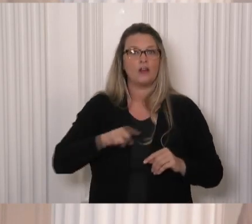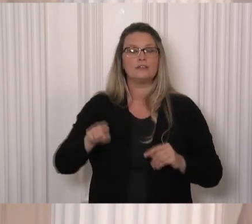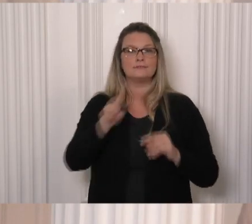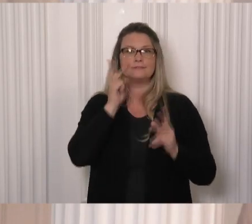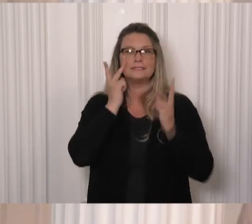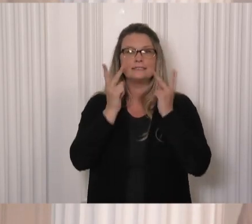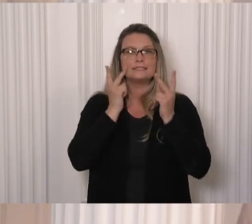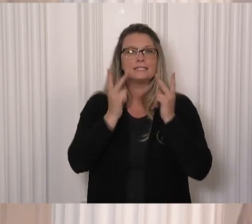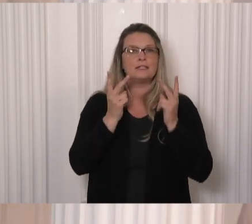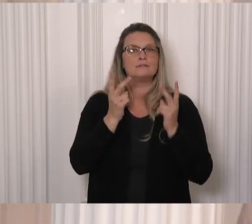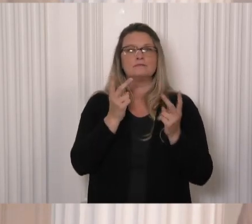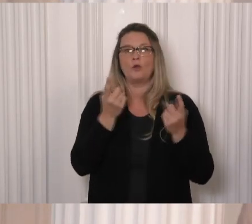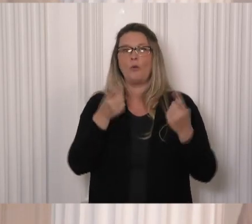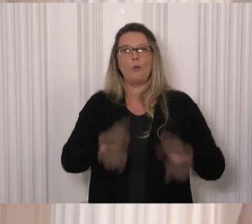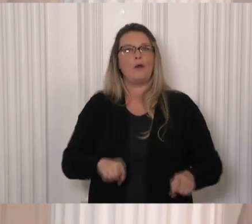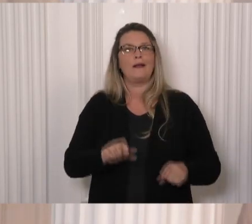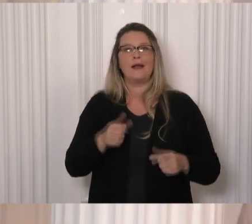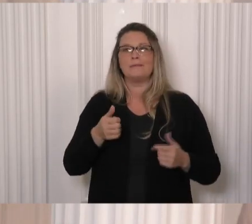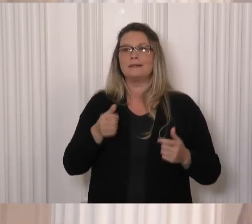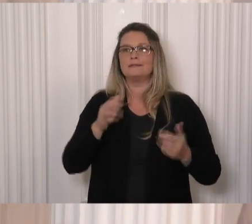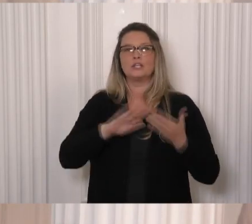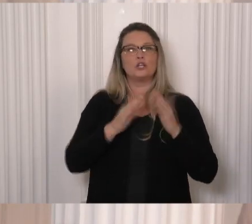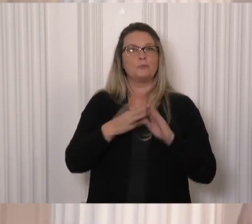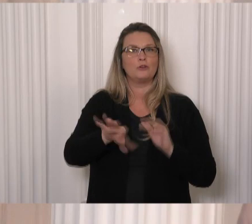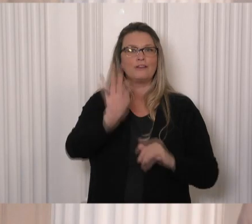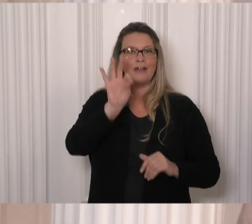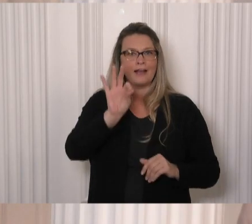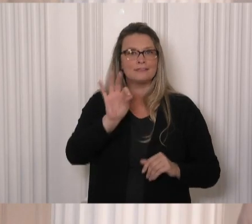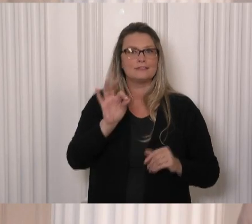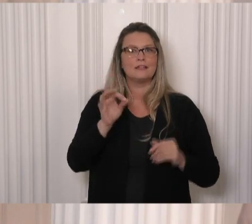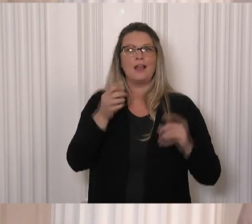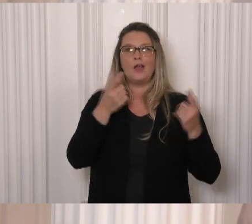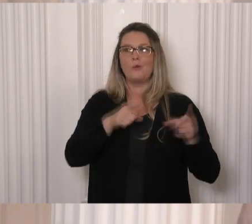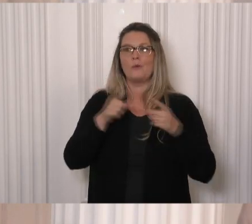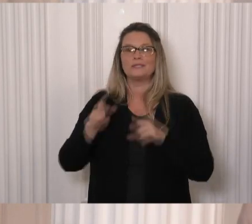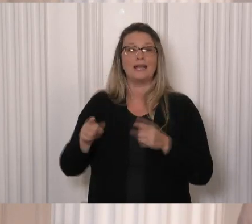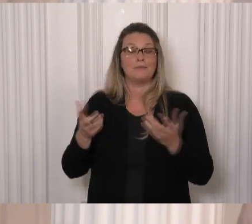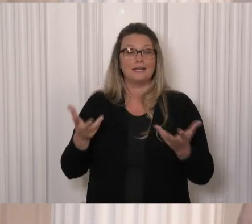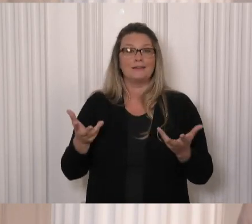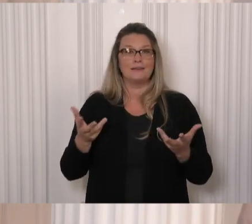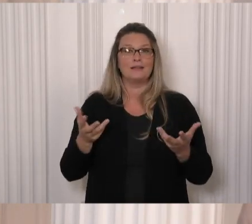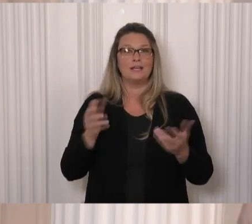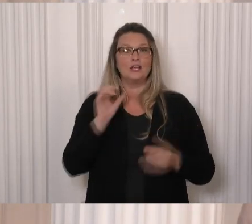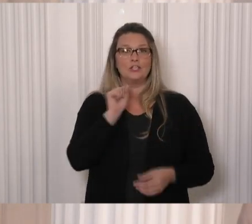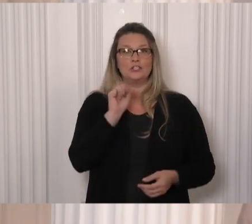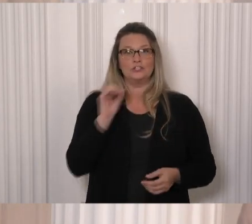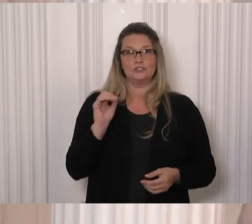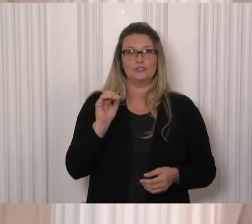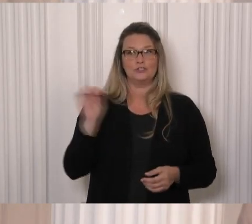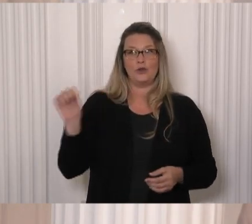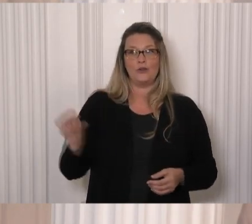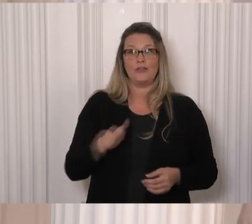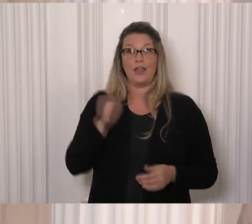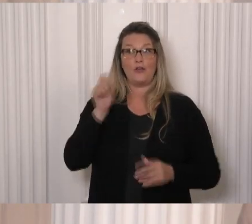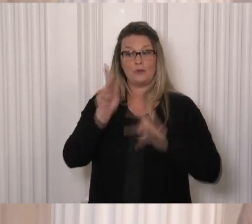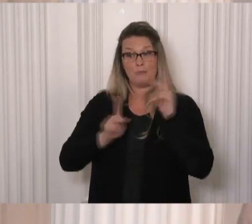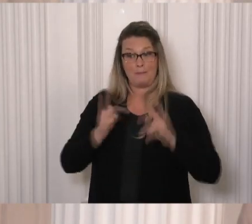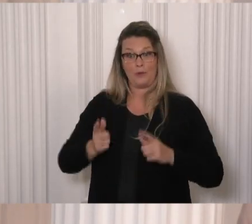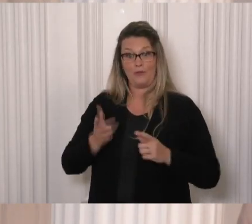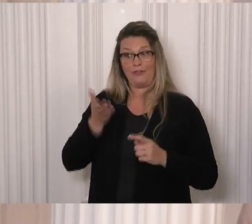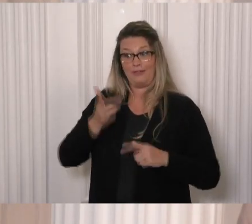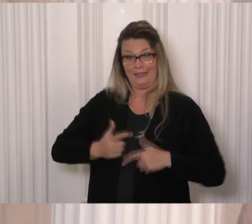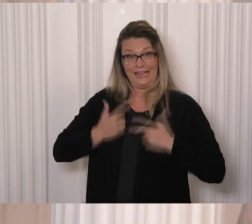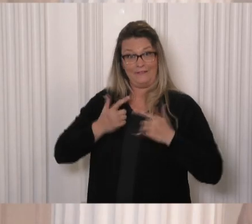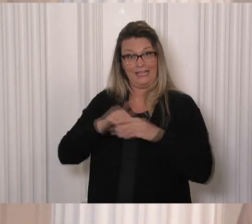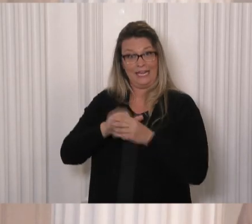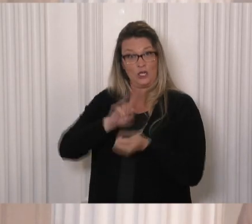exactly what else needed to be found, and what may have happened. So you test the other residents, you assess what's happening, you test